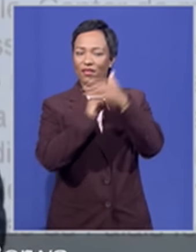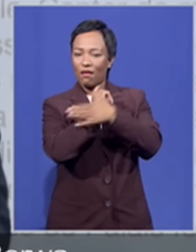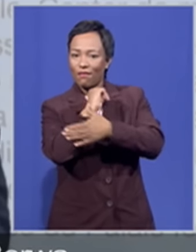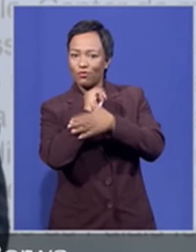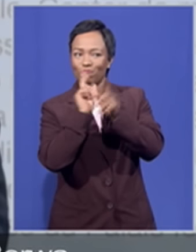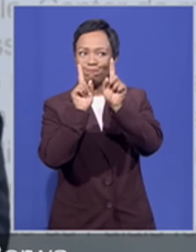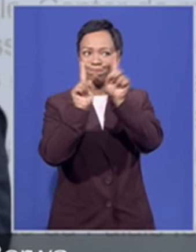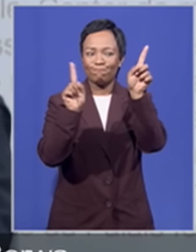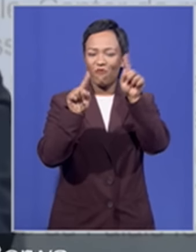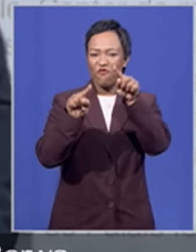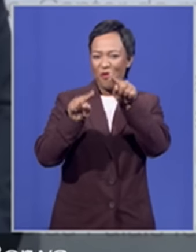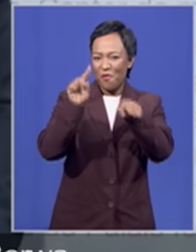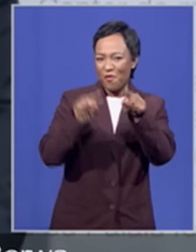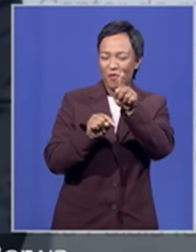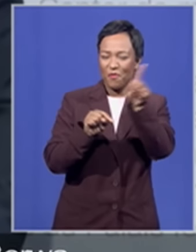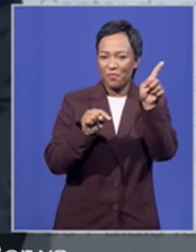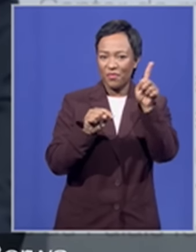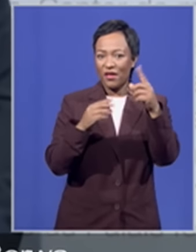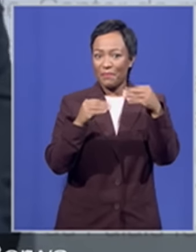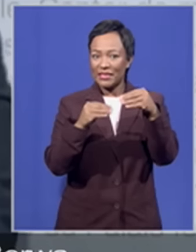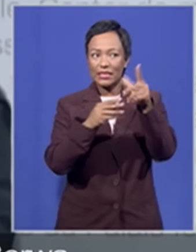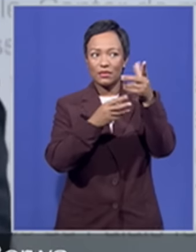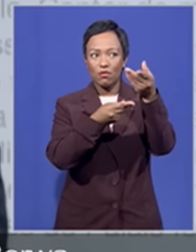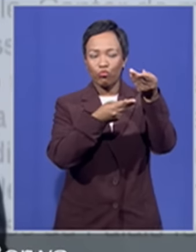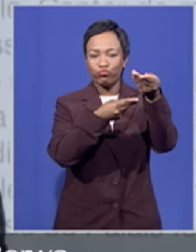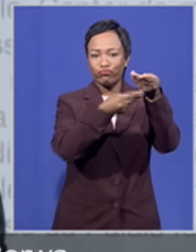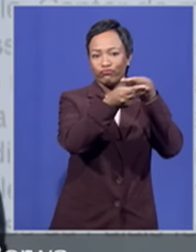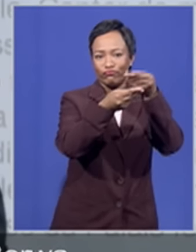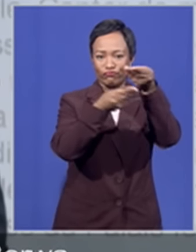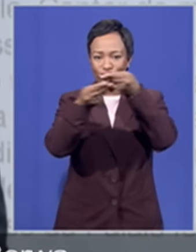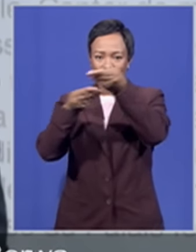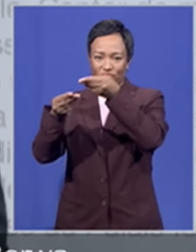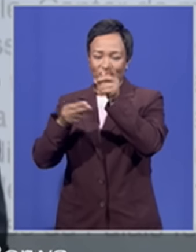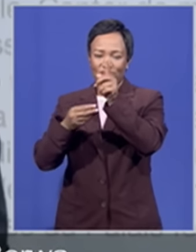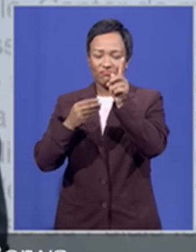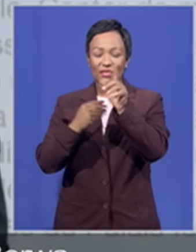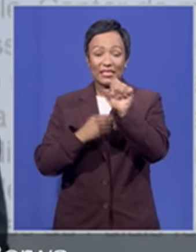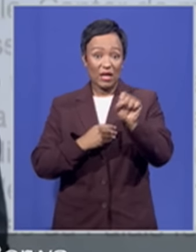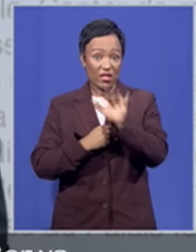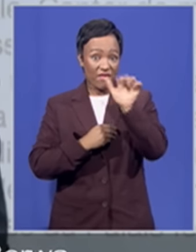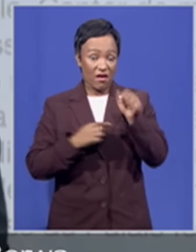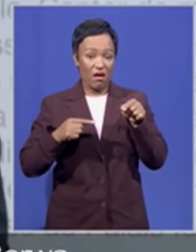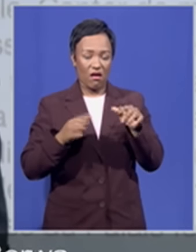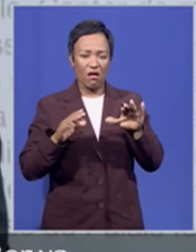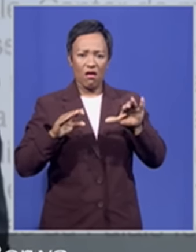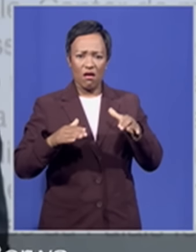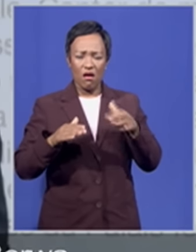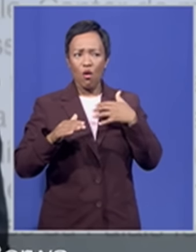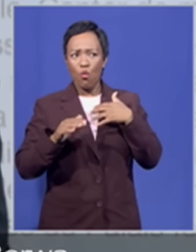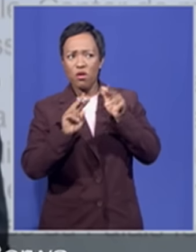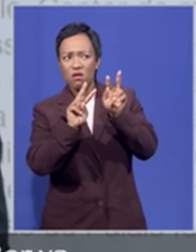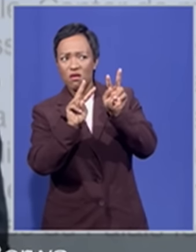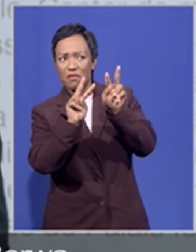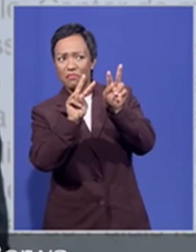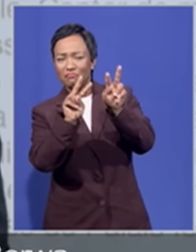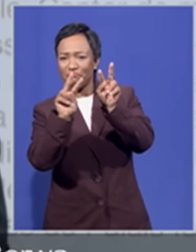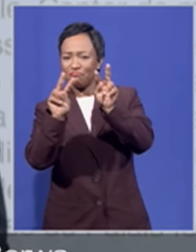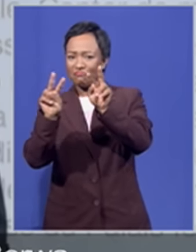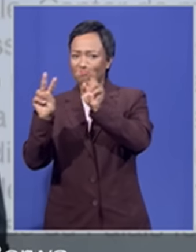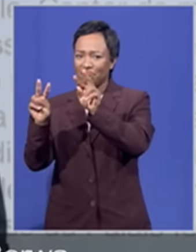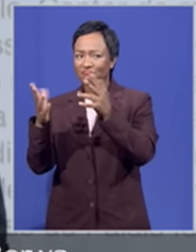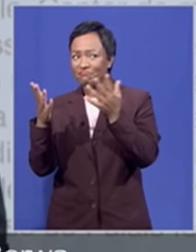our trade reach, and we as South Africa have been looking at spreading